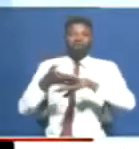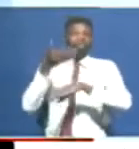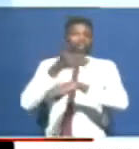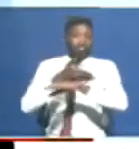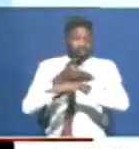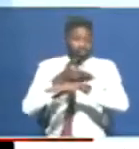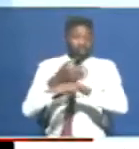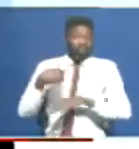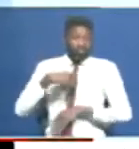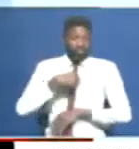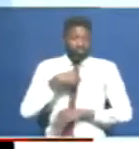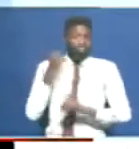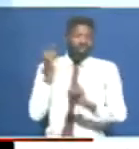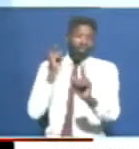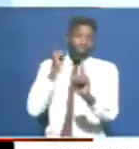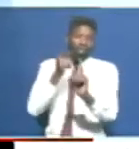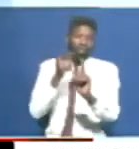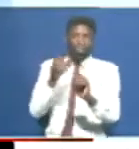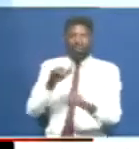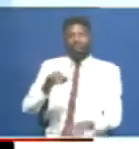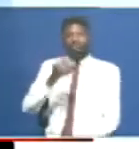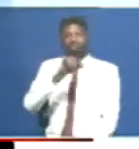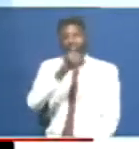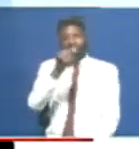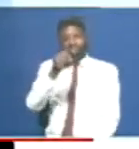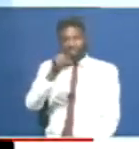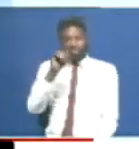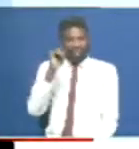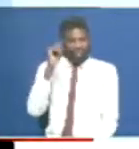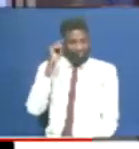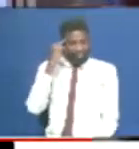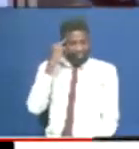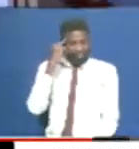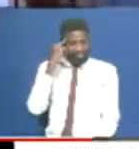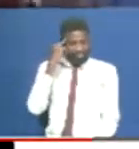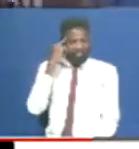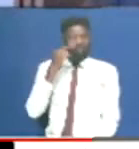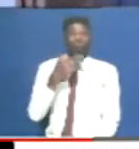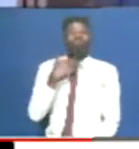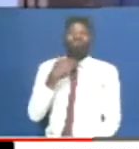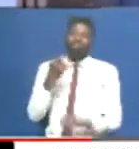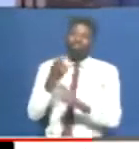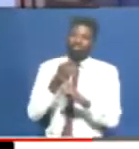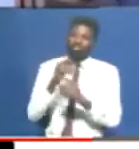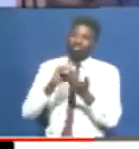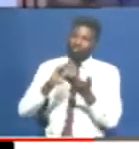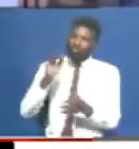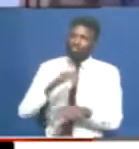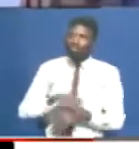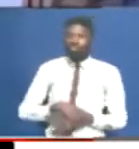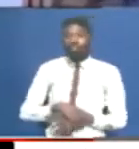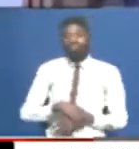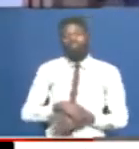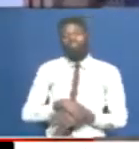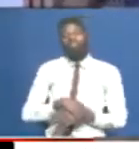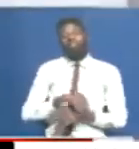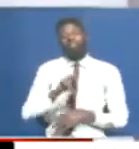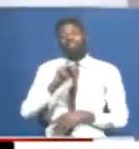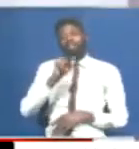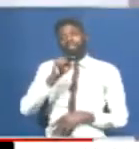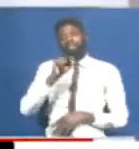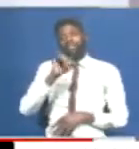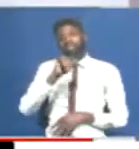be targeting areas where you think you need more training. NITA, through the Textile Training Institute, has